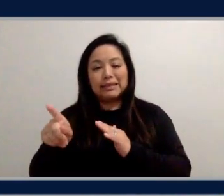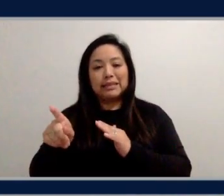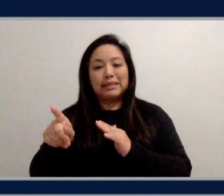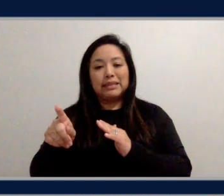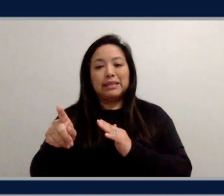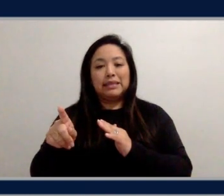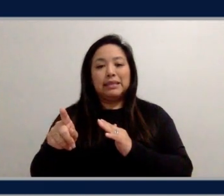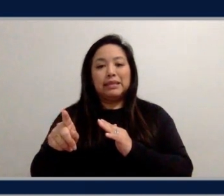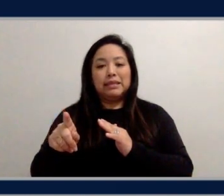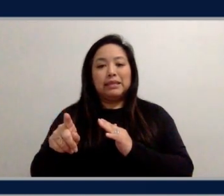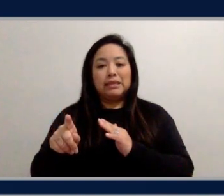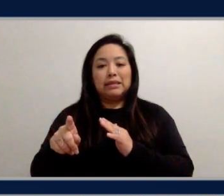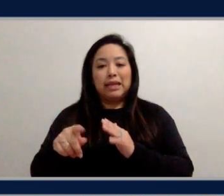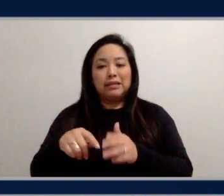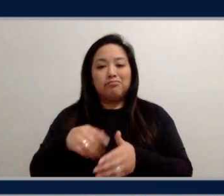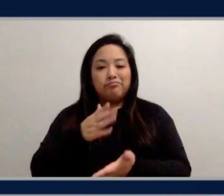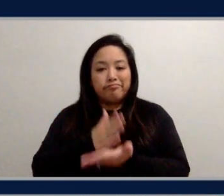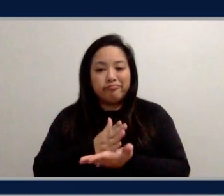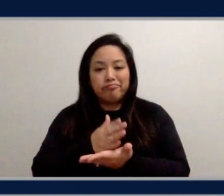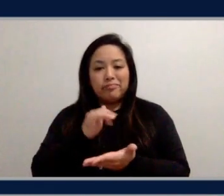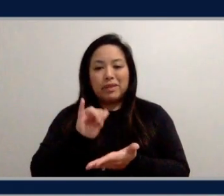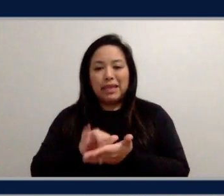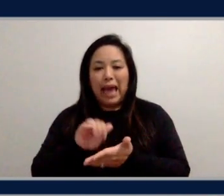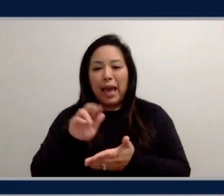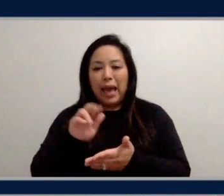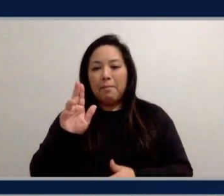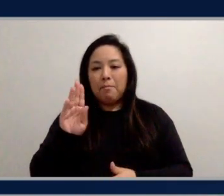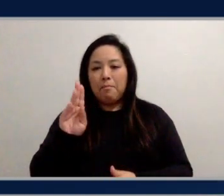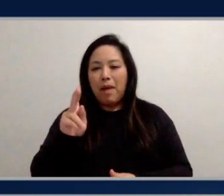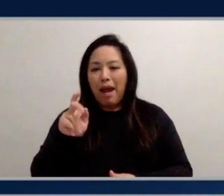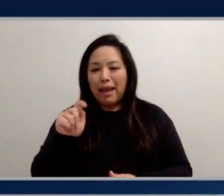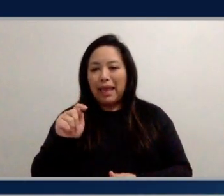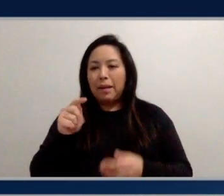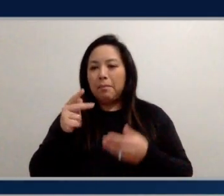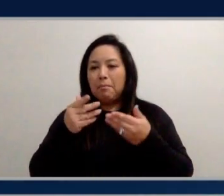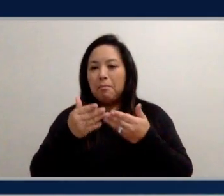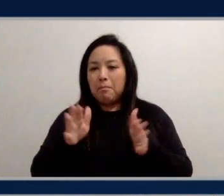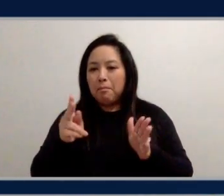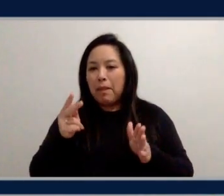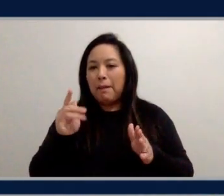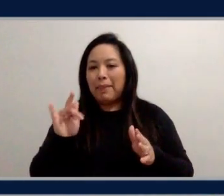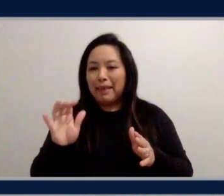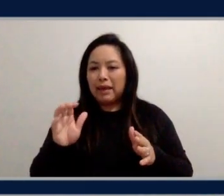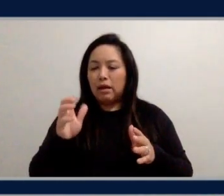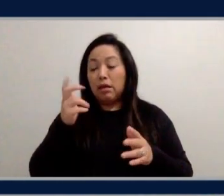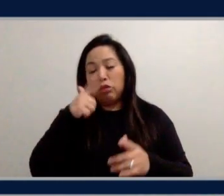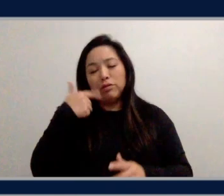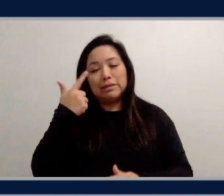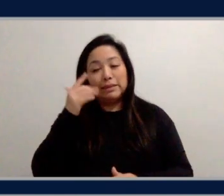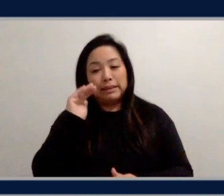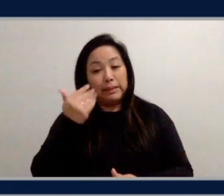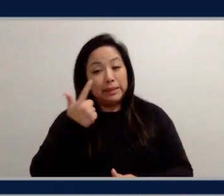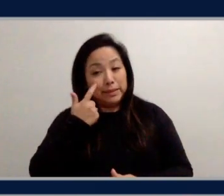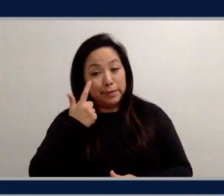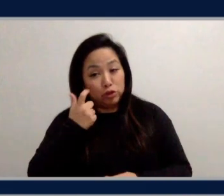bucket public, and then got and deleted objects. Right, all together, looks pretty suspicious, right? Yeah. You want to take a deeper